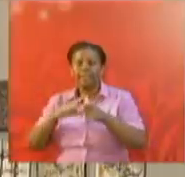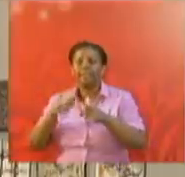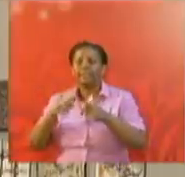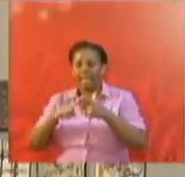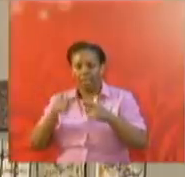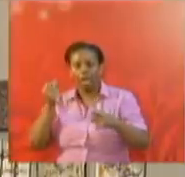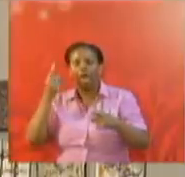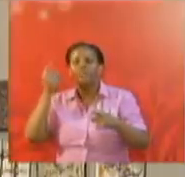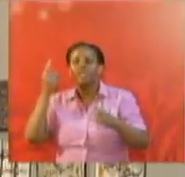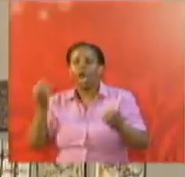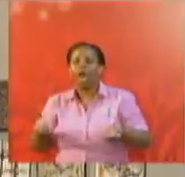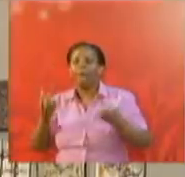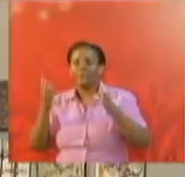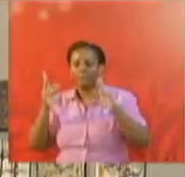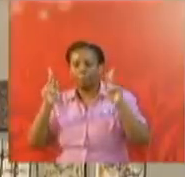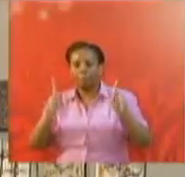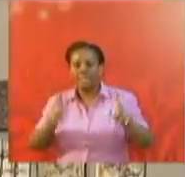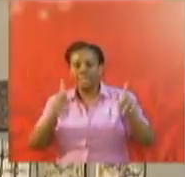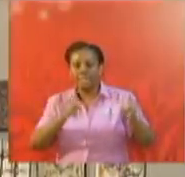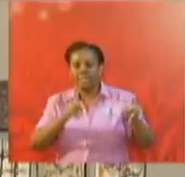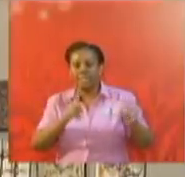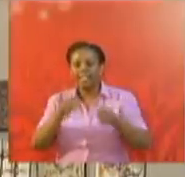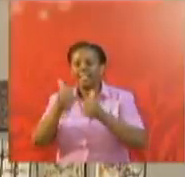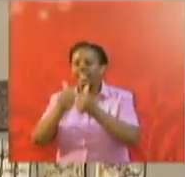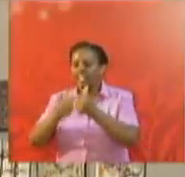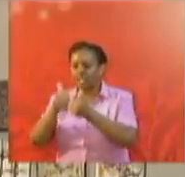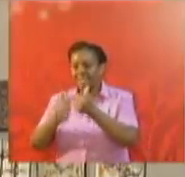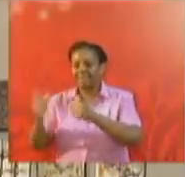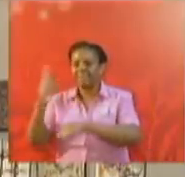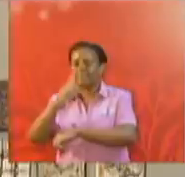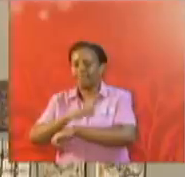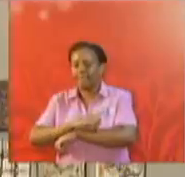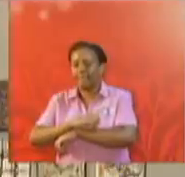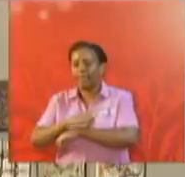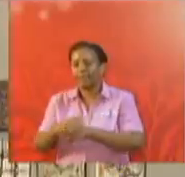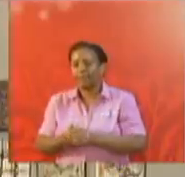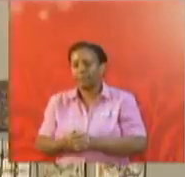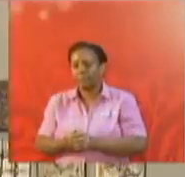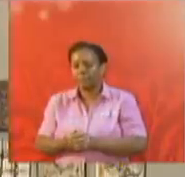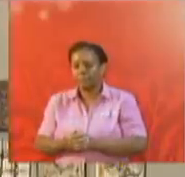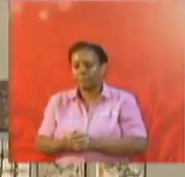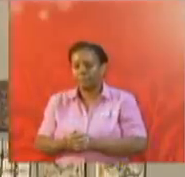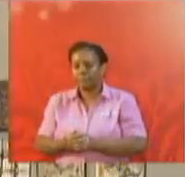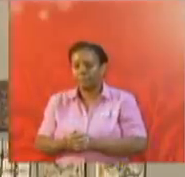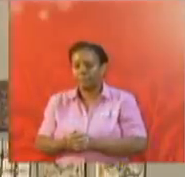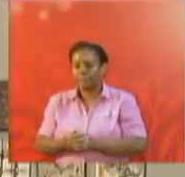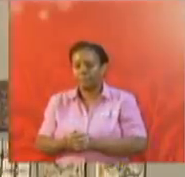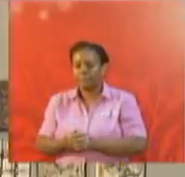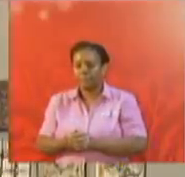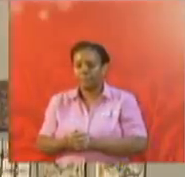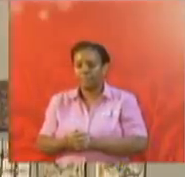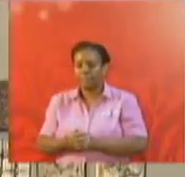day. So that's already being provided. That's not actually being impacted by the fact that we do have, or we did have